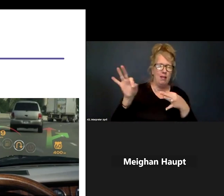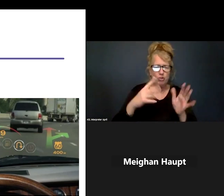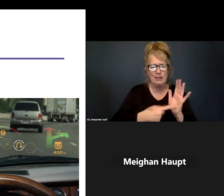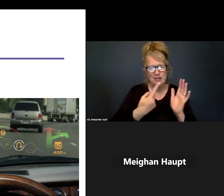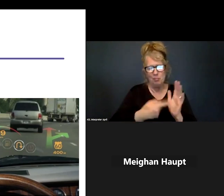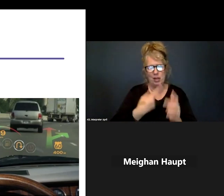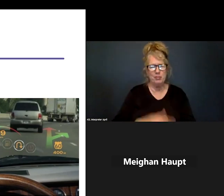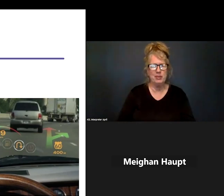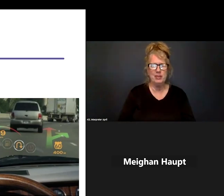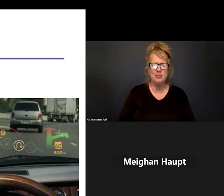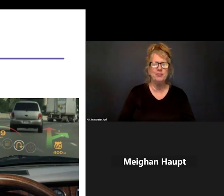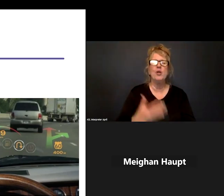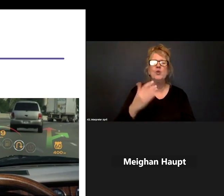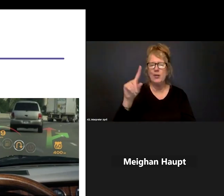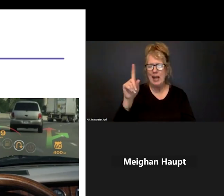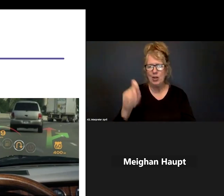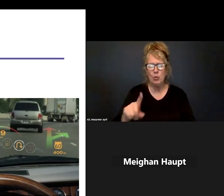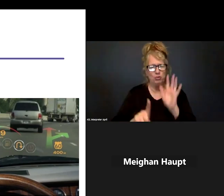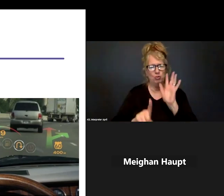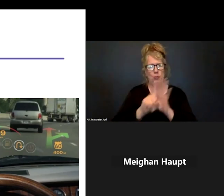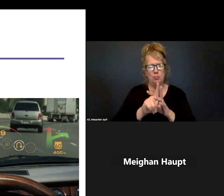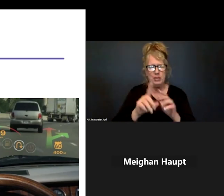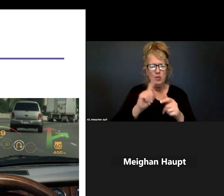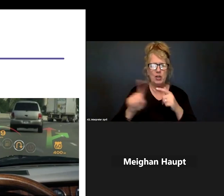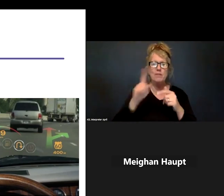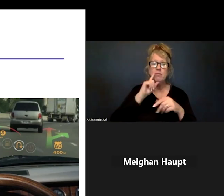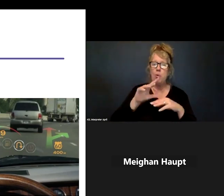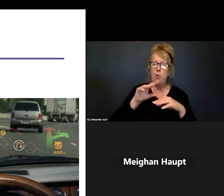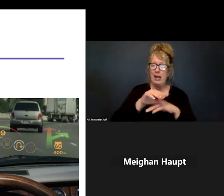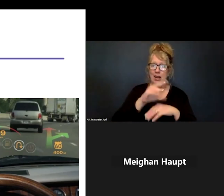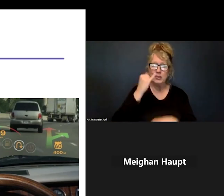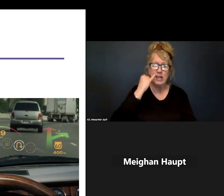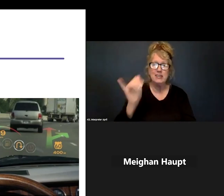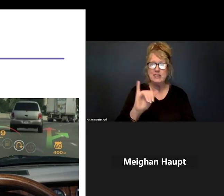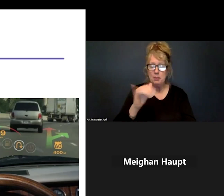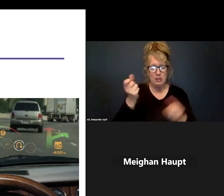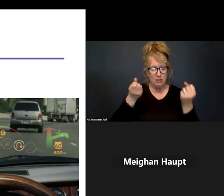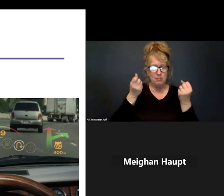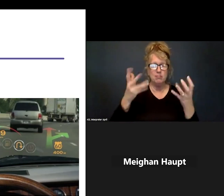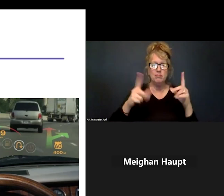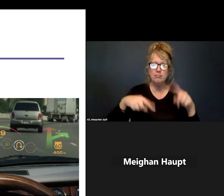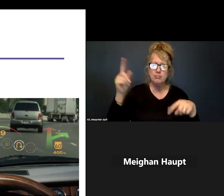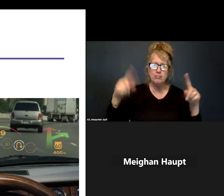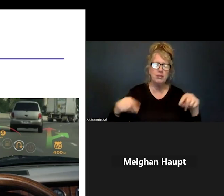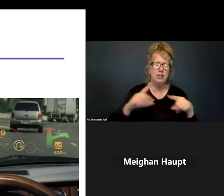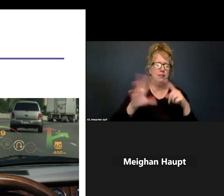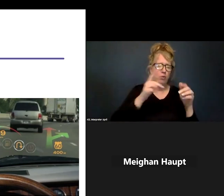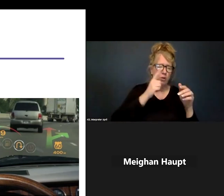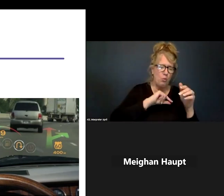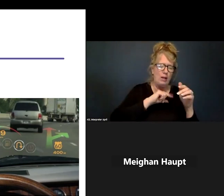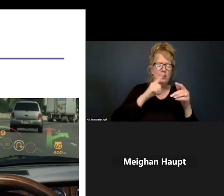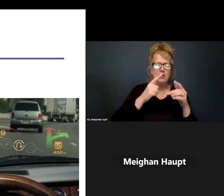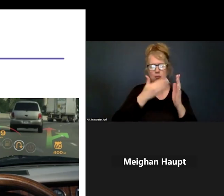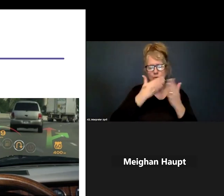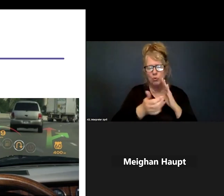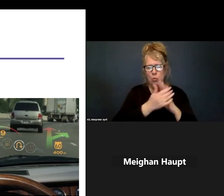there's similar questions starting to appear in the context of counseling, where yes, there's lots of variability in quality and outcomes in counseling. It would be